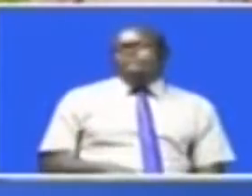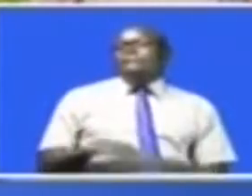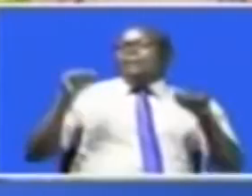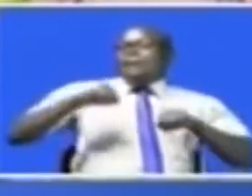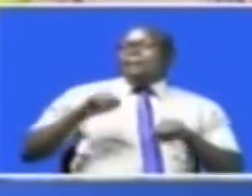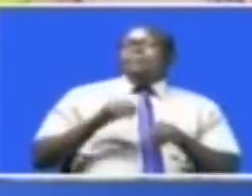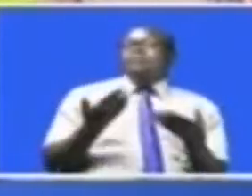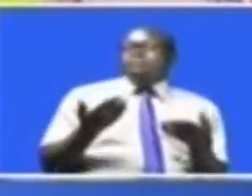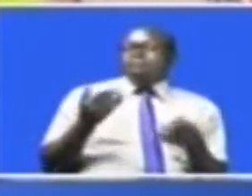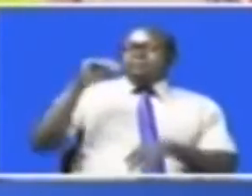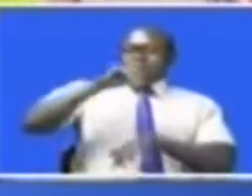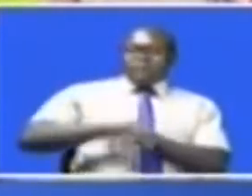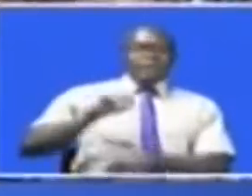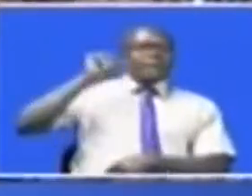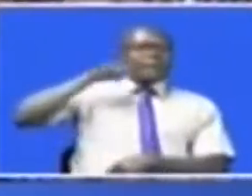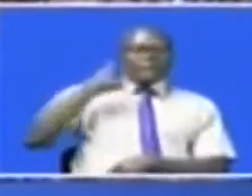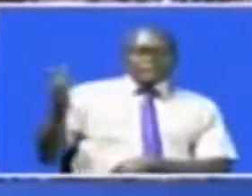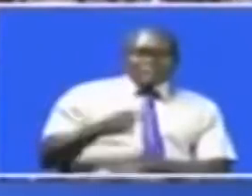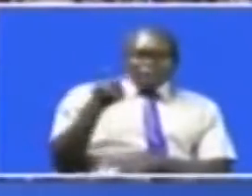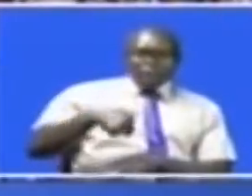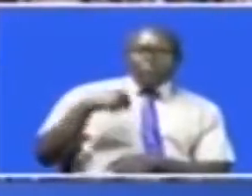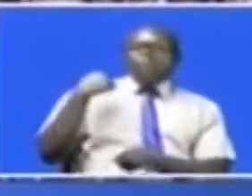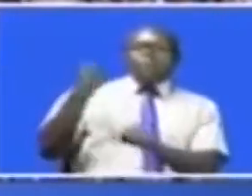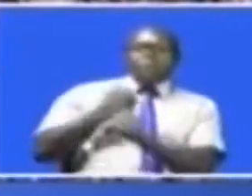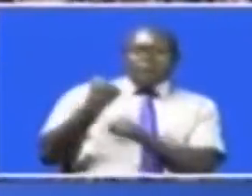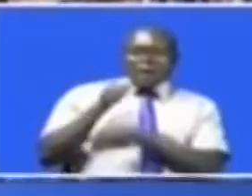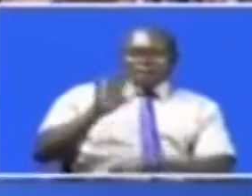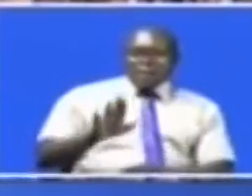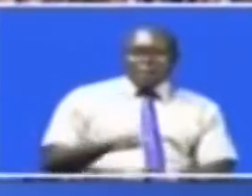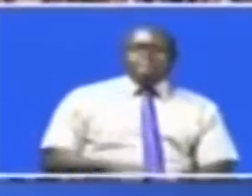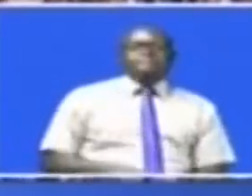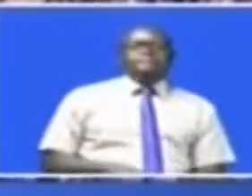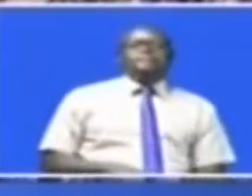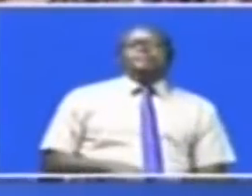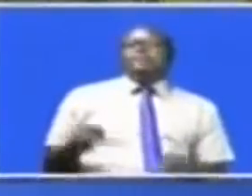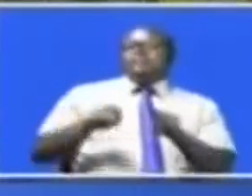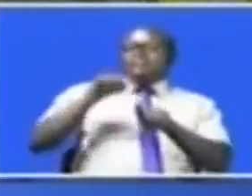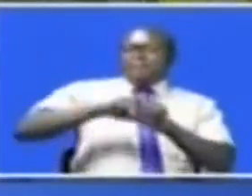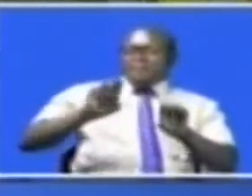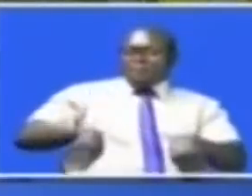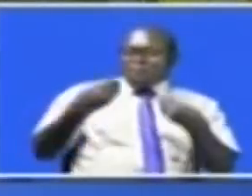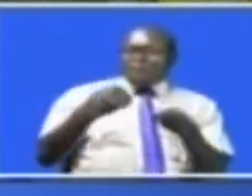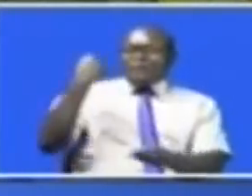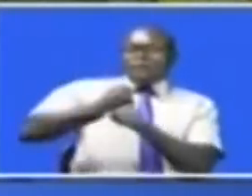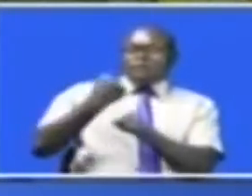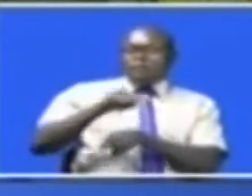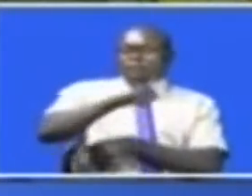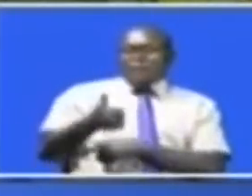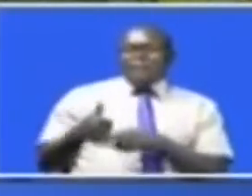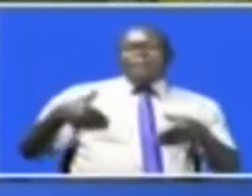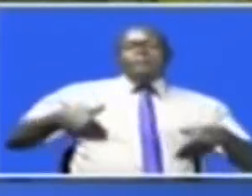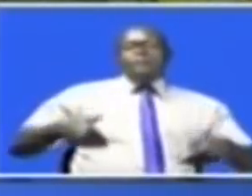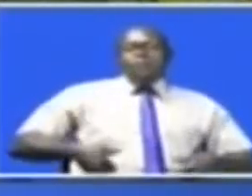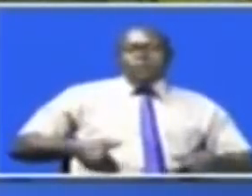able to not only earn a decent income from the many farming activities he runs here, he's also providing employment to a number of